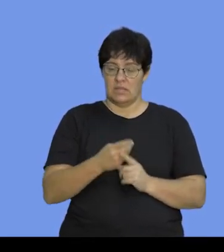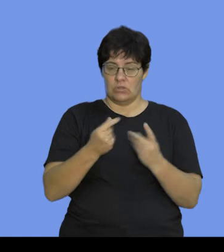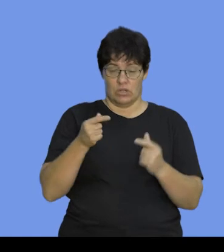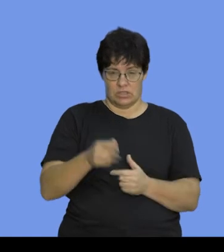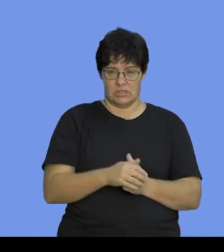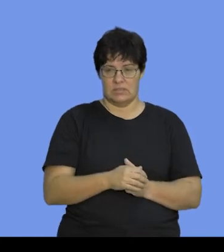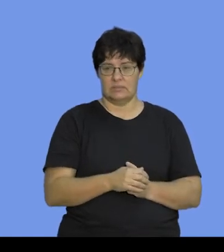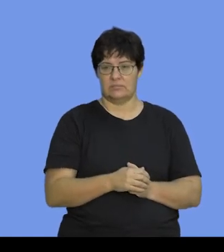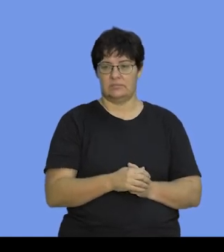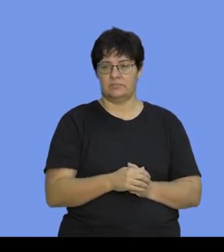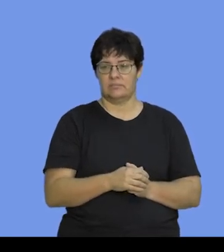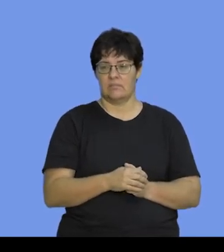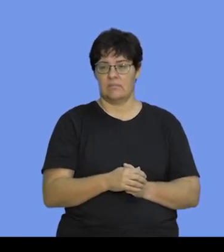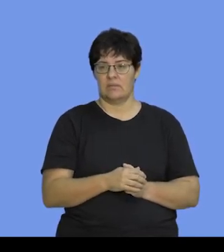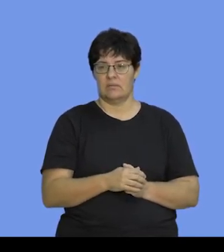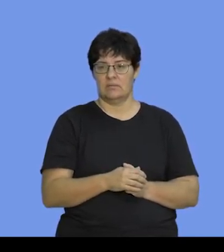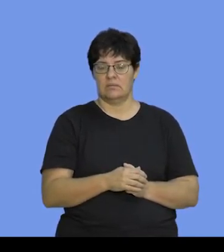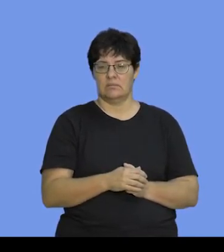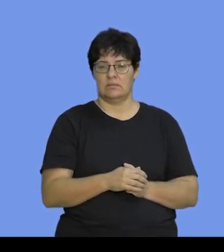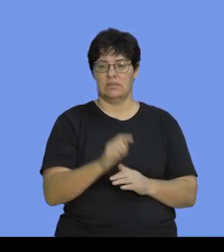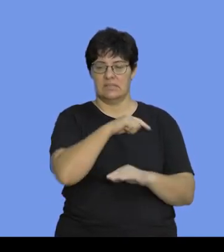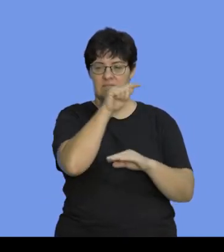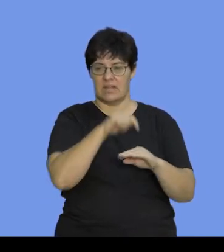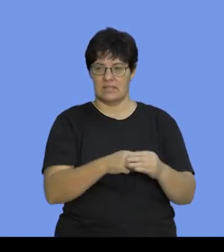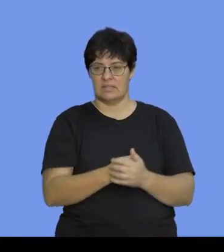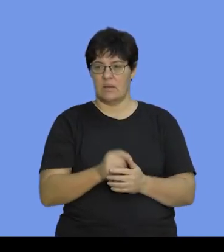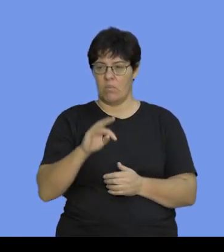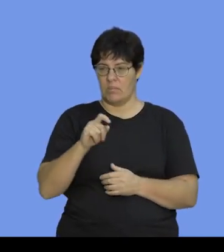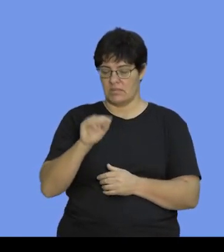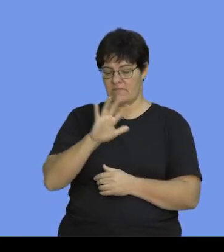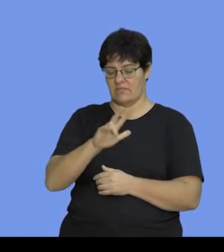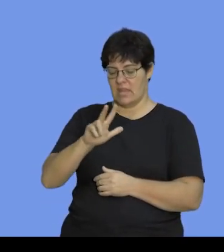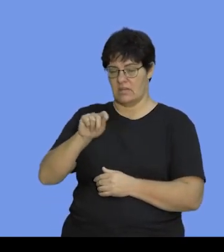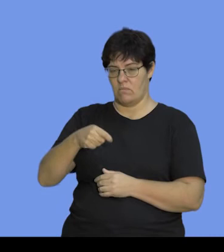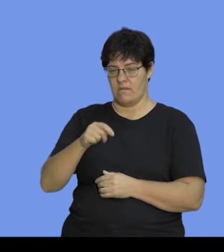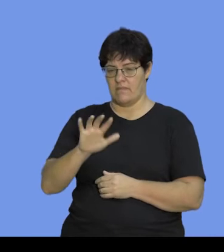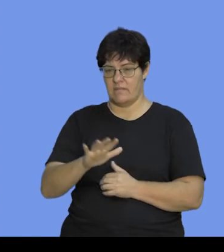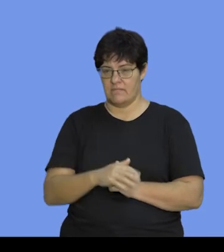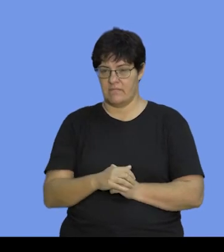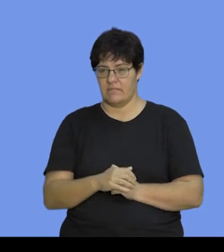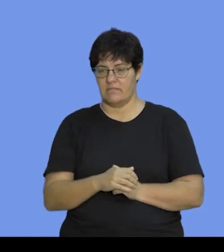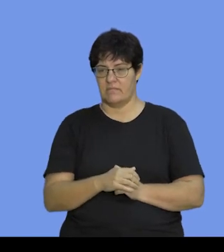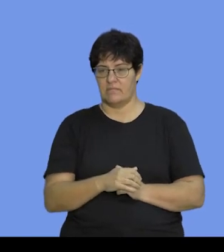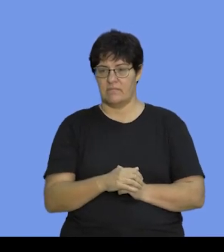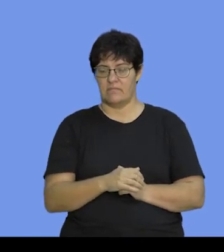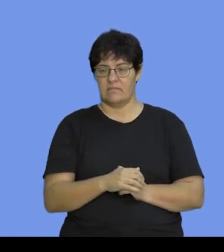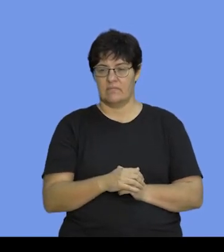mass of the solute, which is the sodium chloride, okay? This is divided by, molar mass is